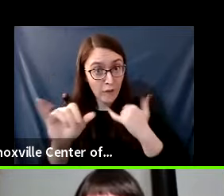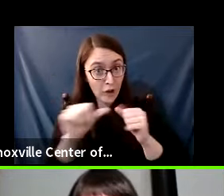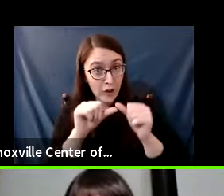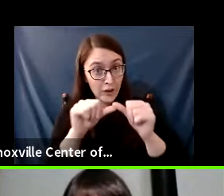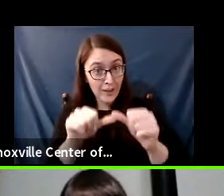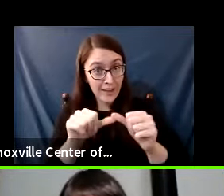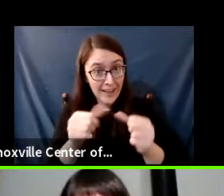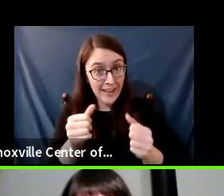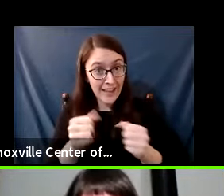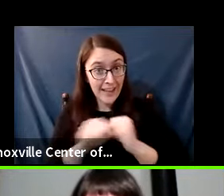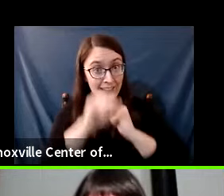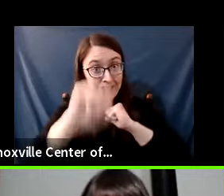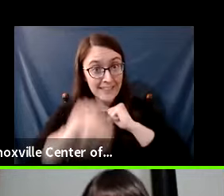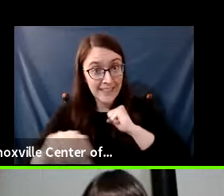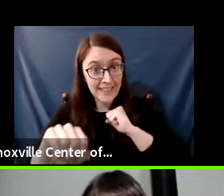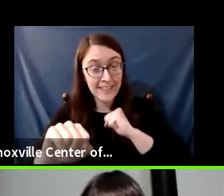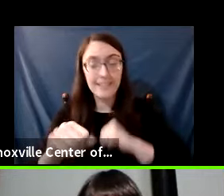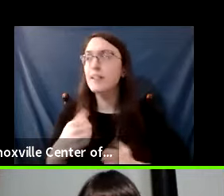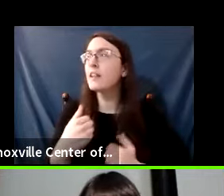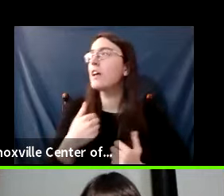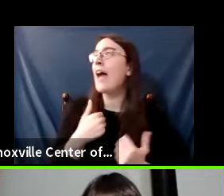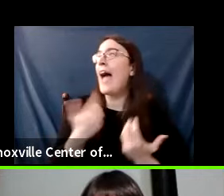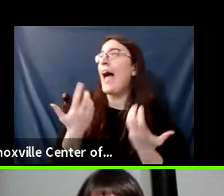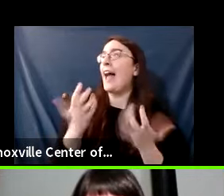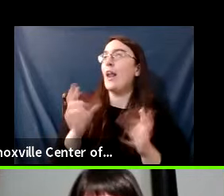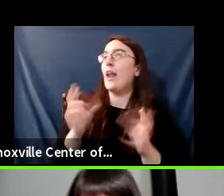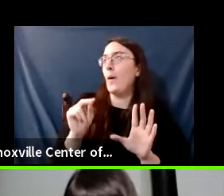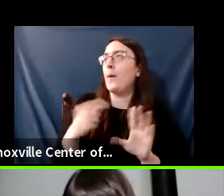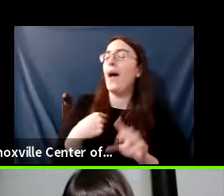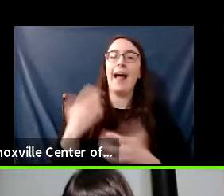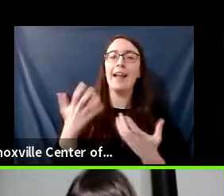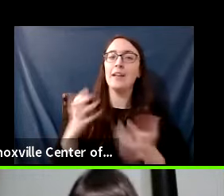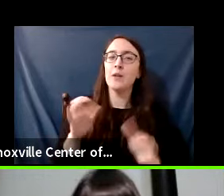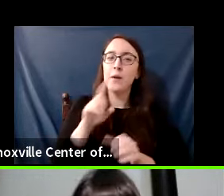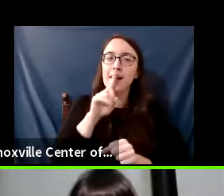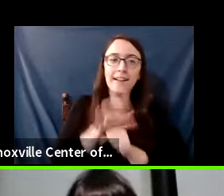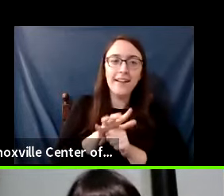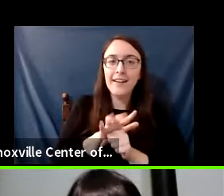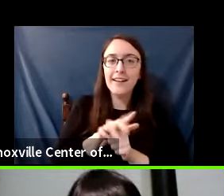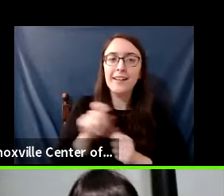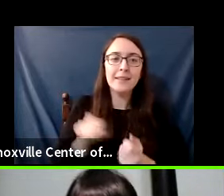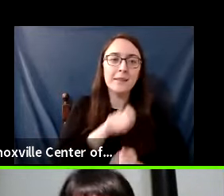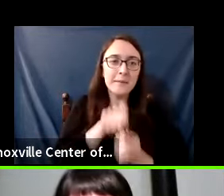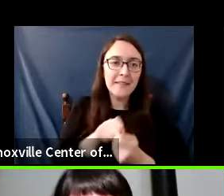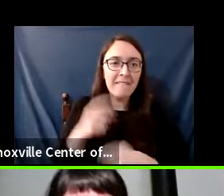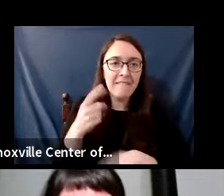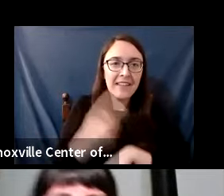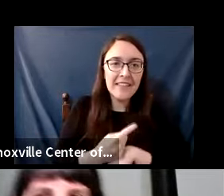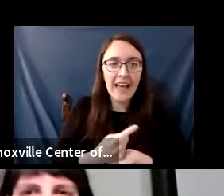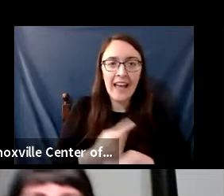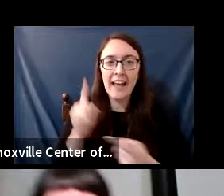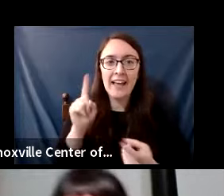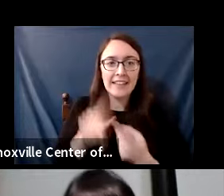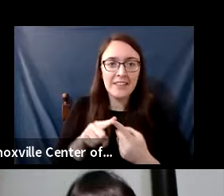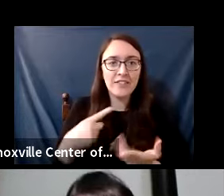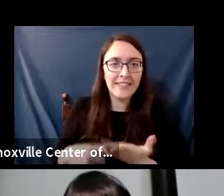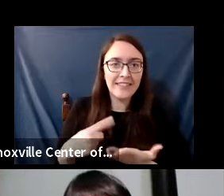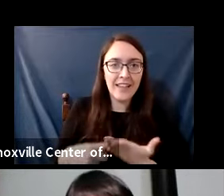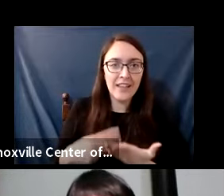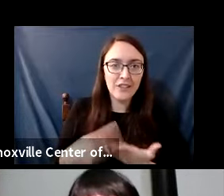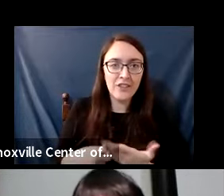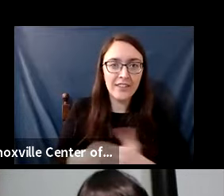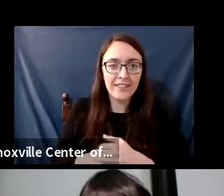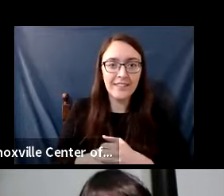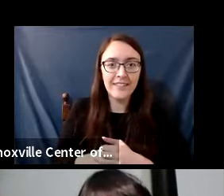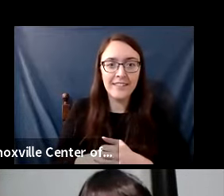I guess I didn't want to commit to any particular date without actually discussing. It's always hard to make a motion before you have a discussion You'll with the accept a group. friendly amendment, I